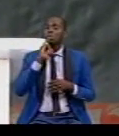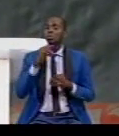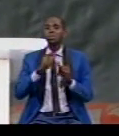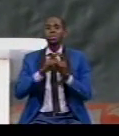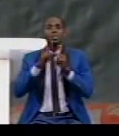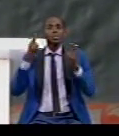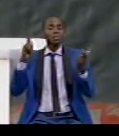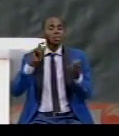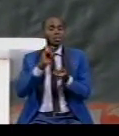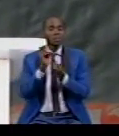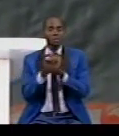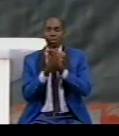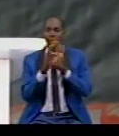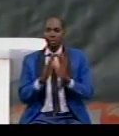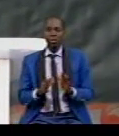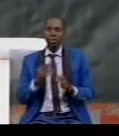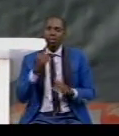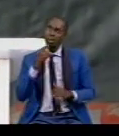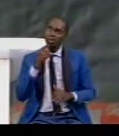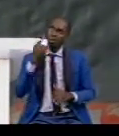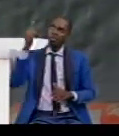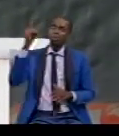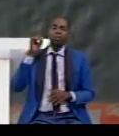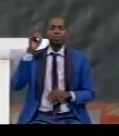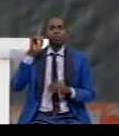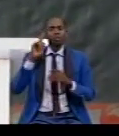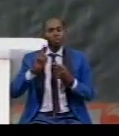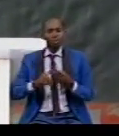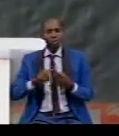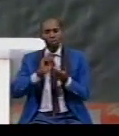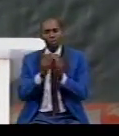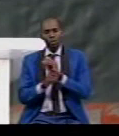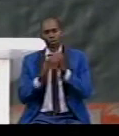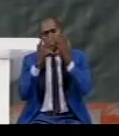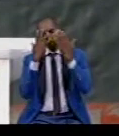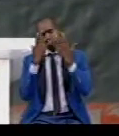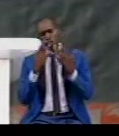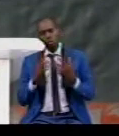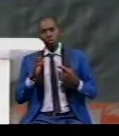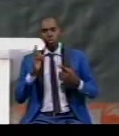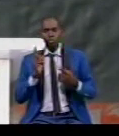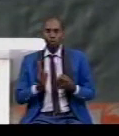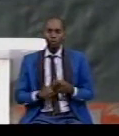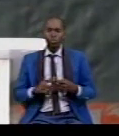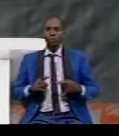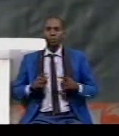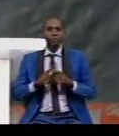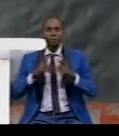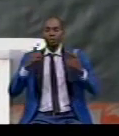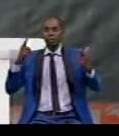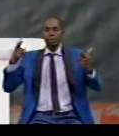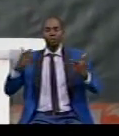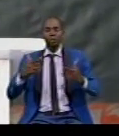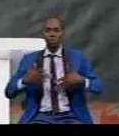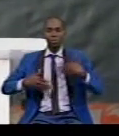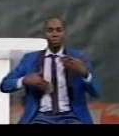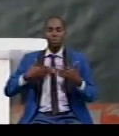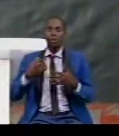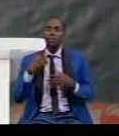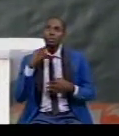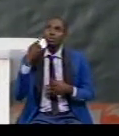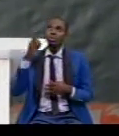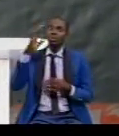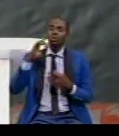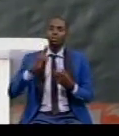to joy. Observe. Tell him to change your sickness. Your healing and health. Do. Tell him to change your